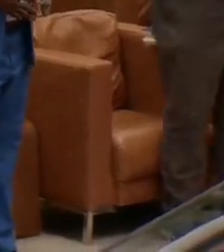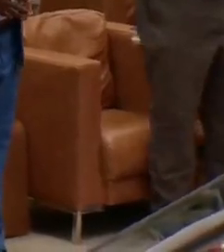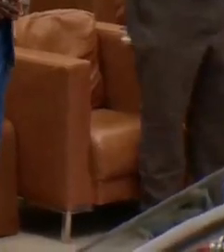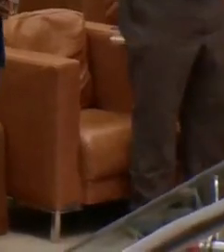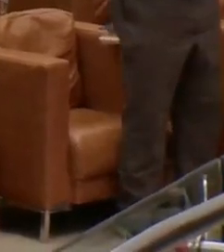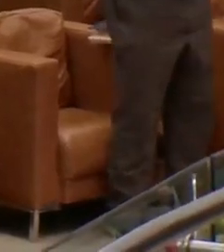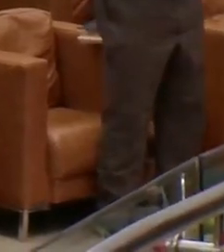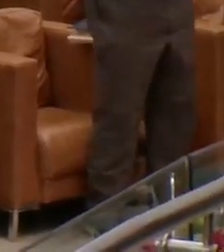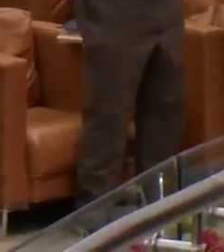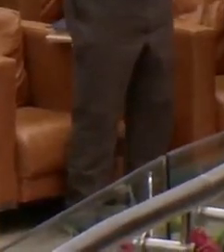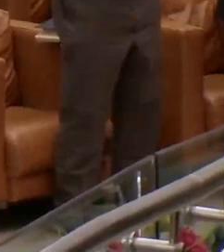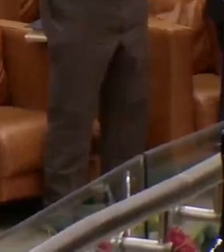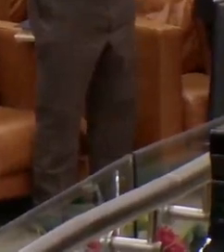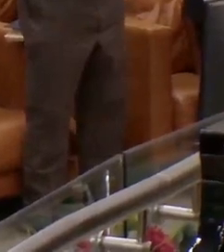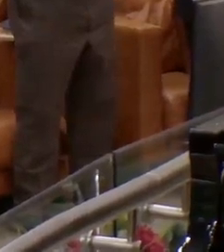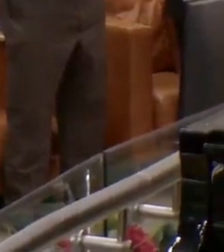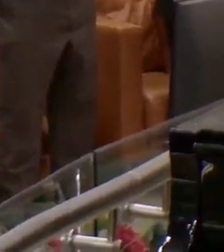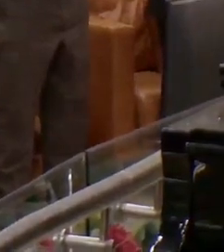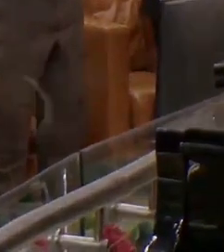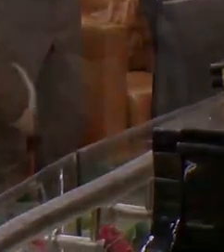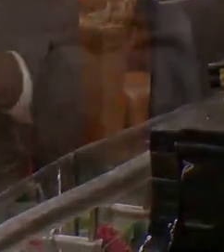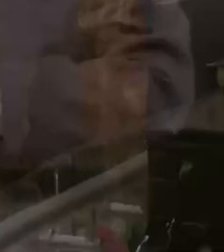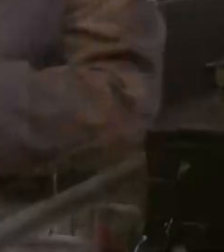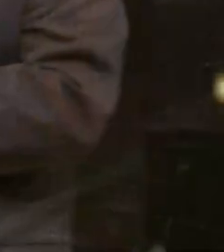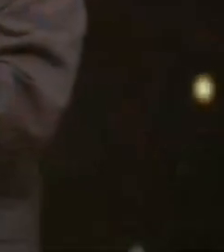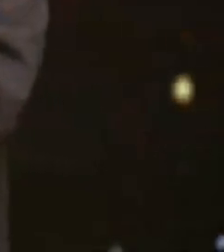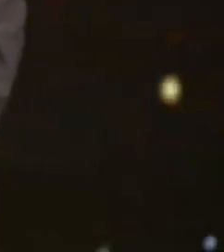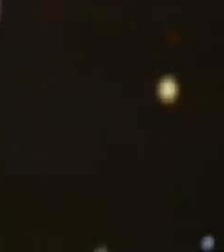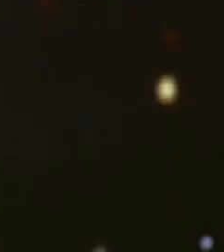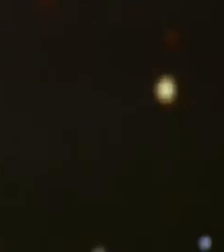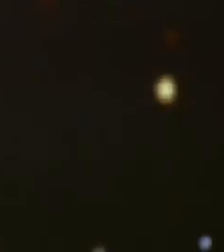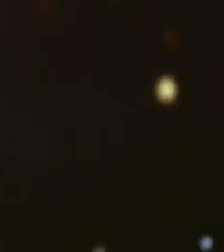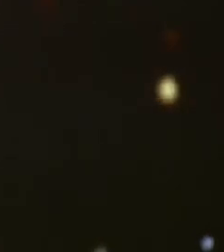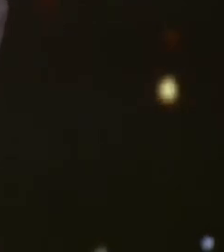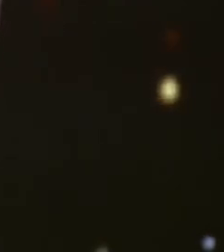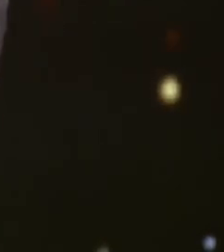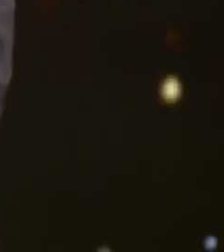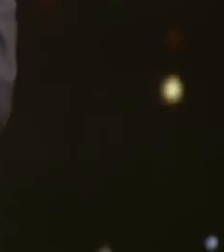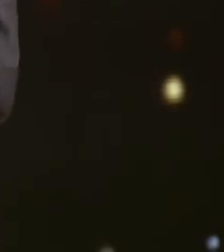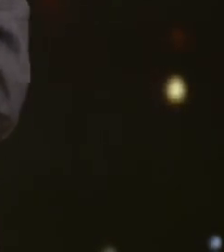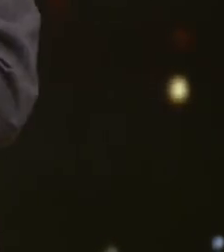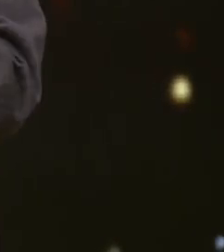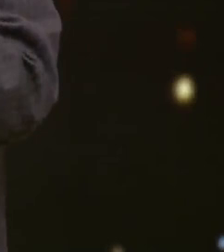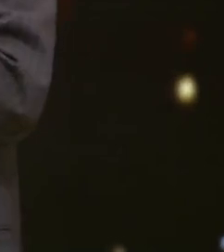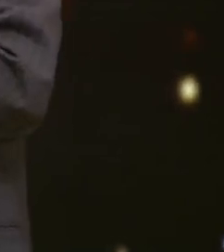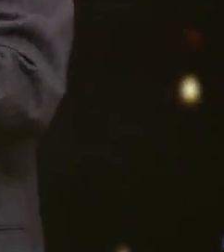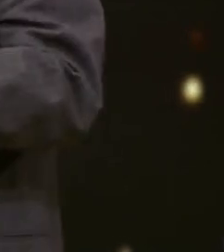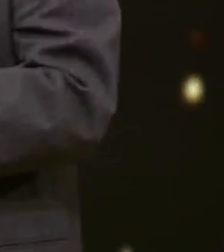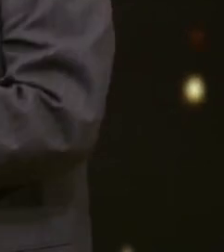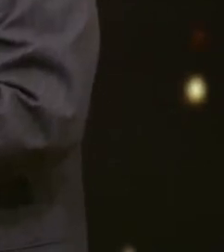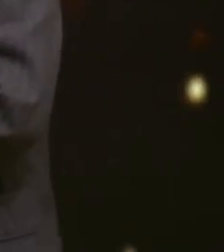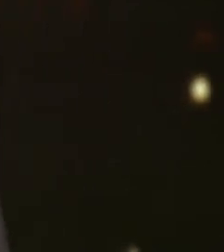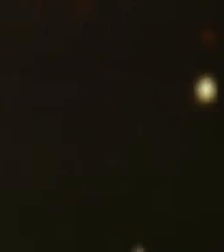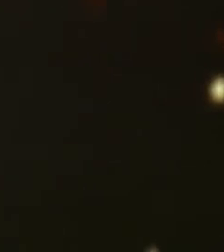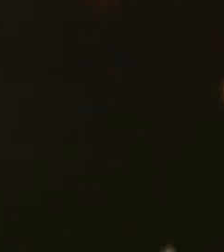Father, we thank you. We love you. We glorify you. We adore you. What a great God, a good God,